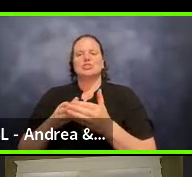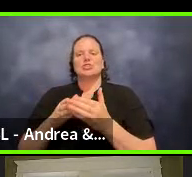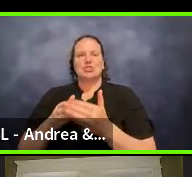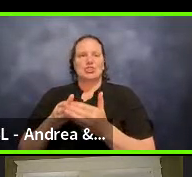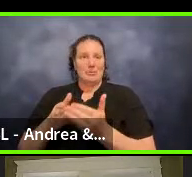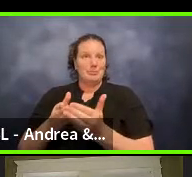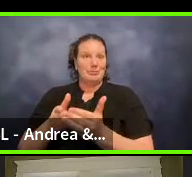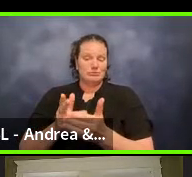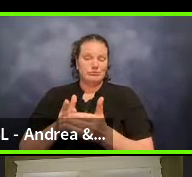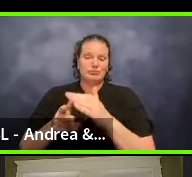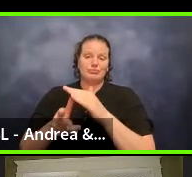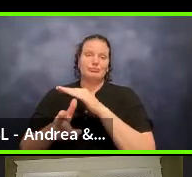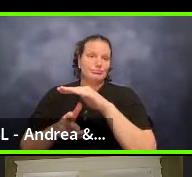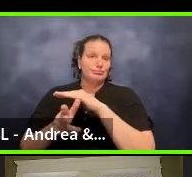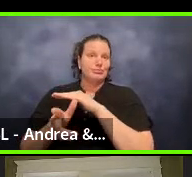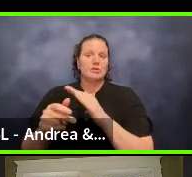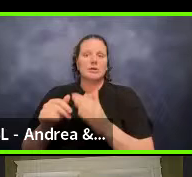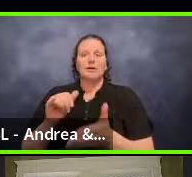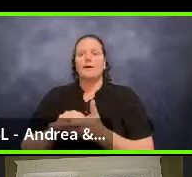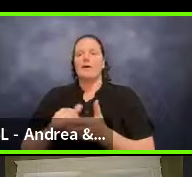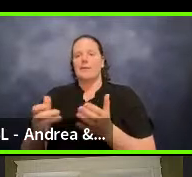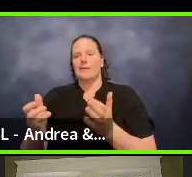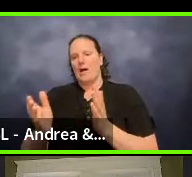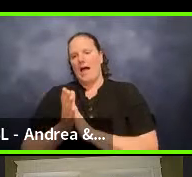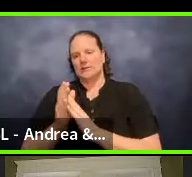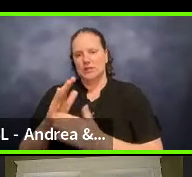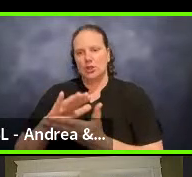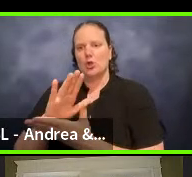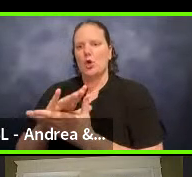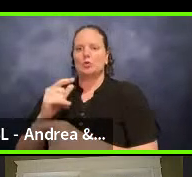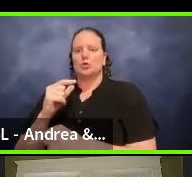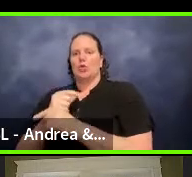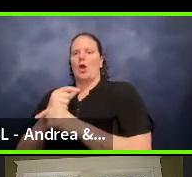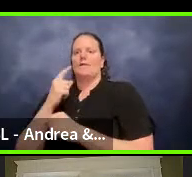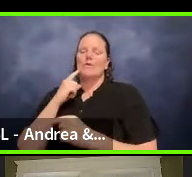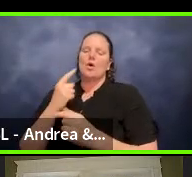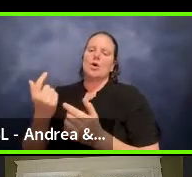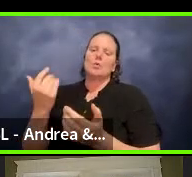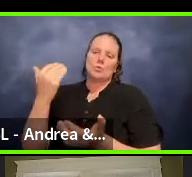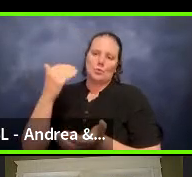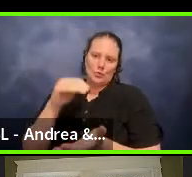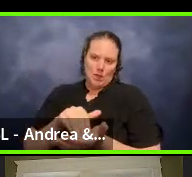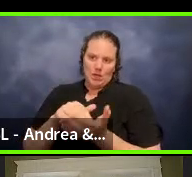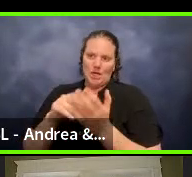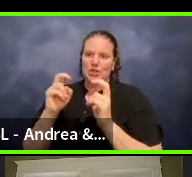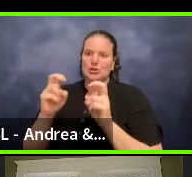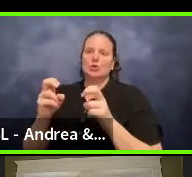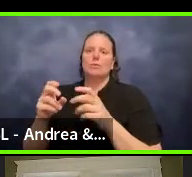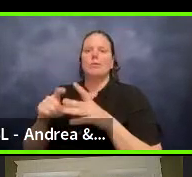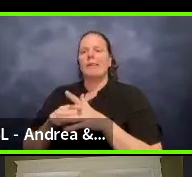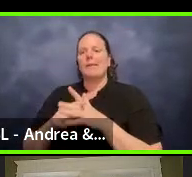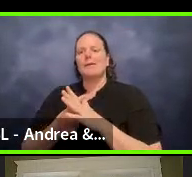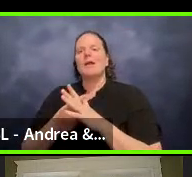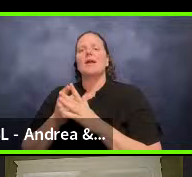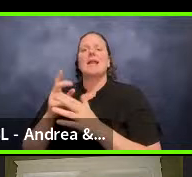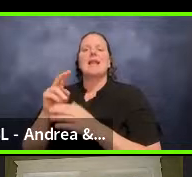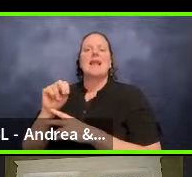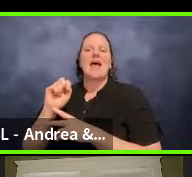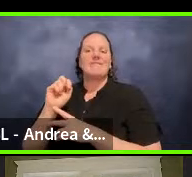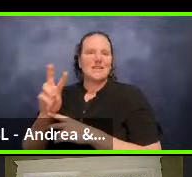travel through, we will be asking the Coast Guard for a reissuance of their preliminary navigation